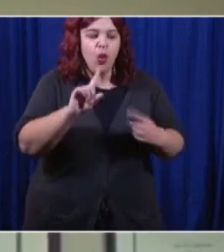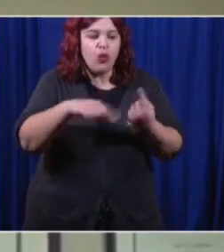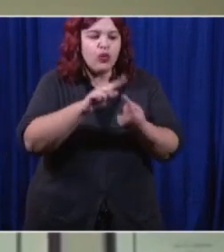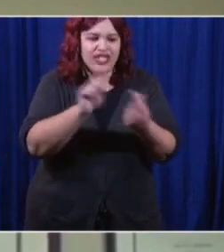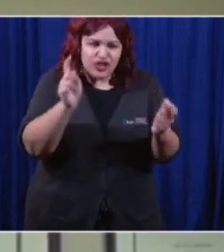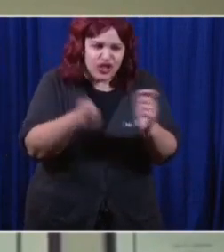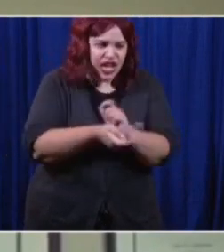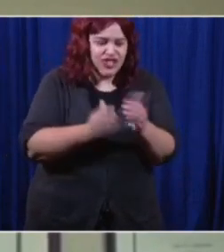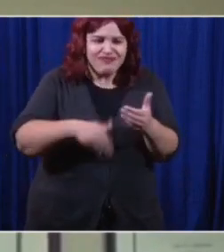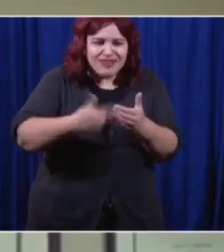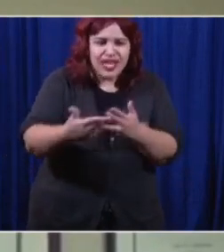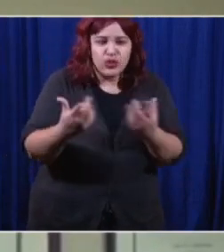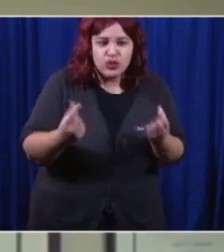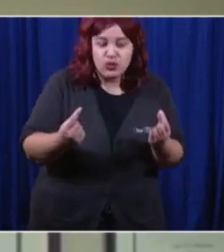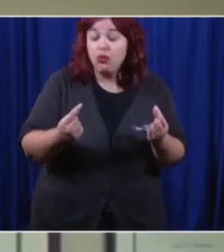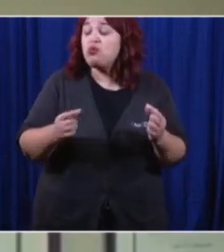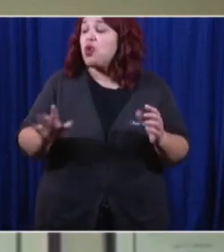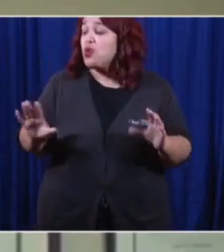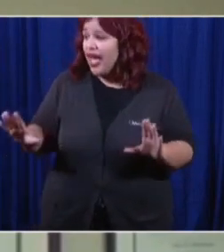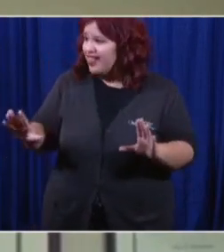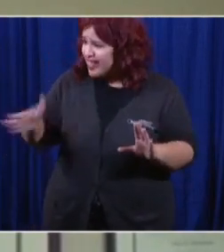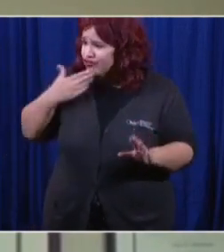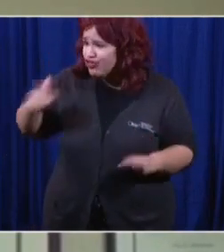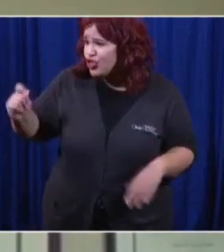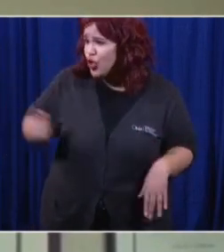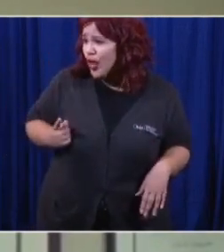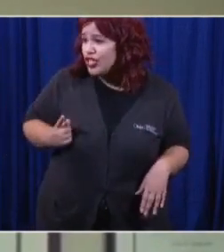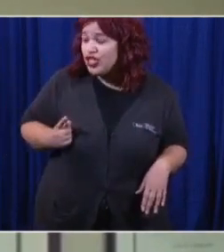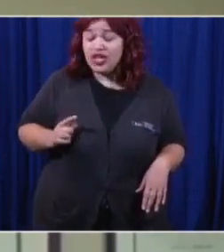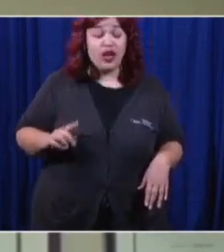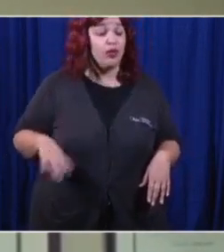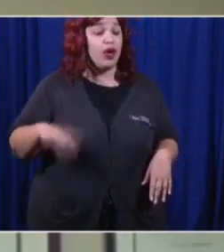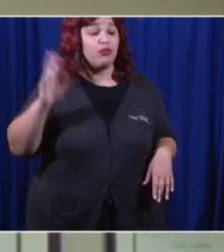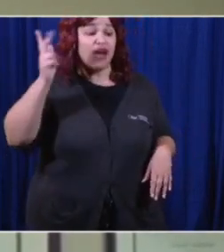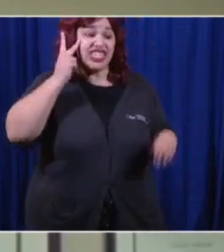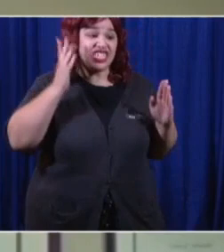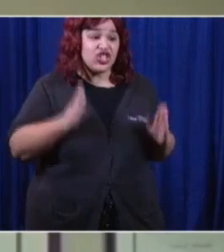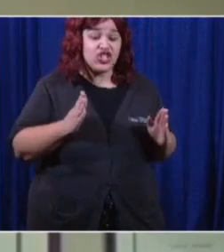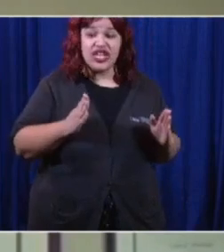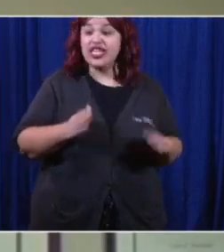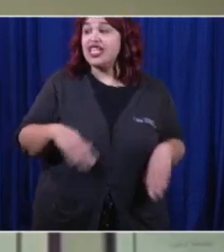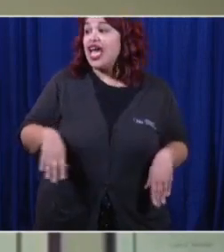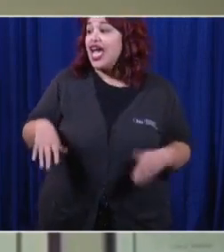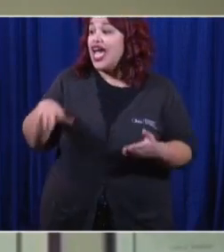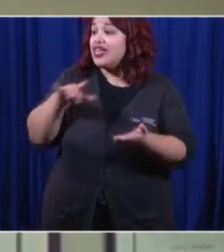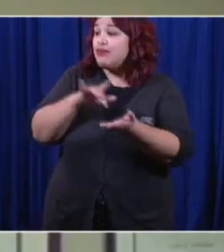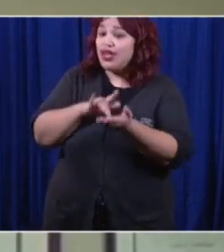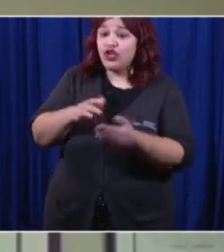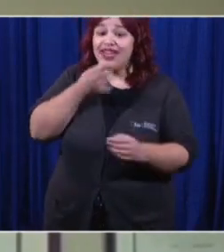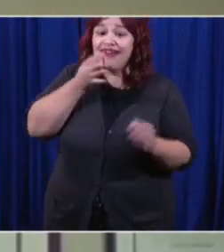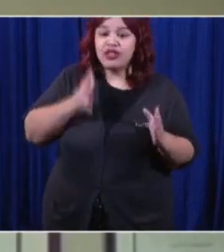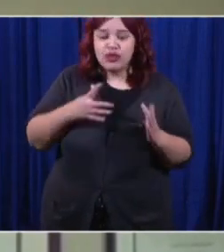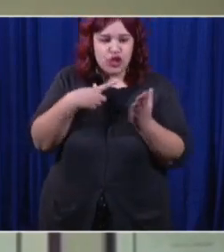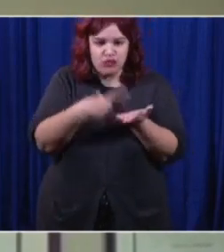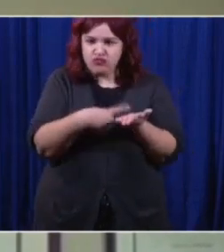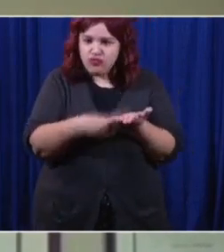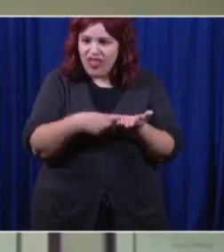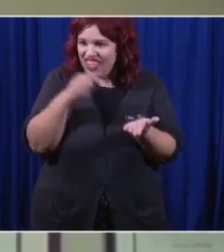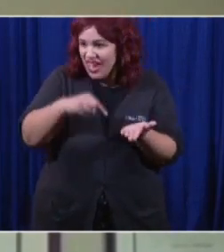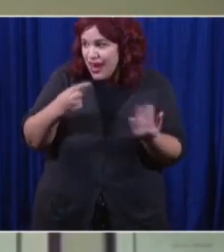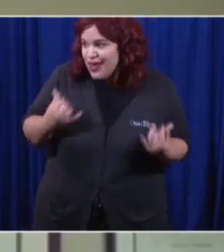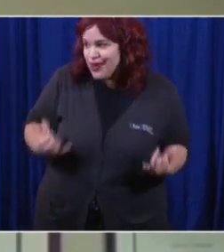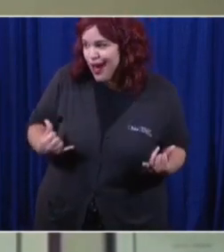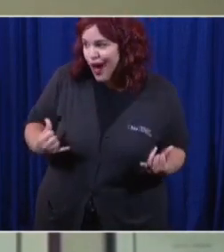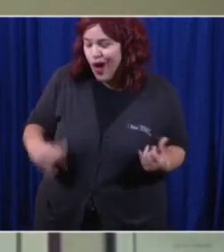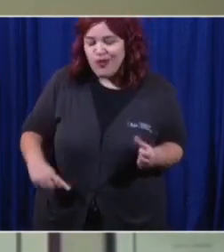governmental leaders are having right now. Will we need to go further? And if so, what are the right steps to take? But this is the